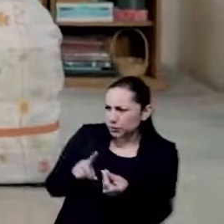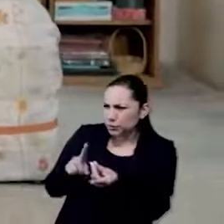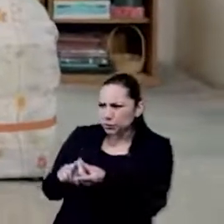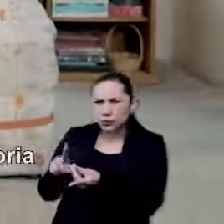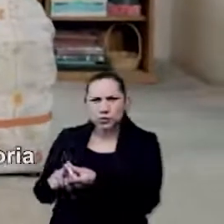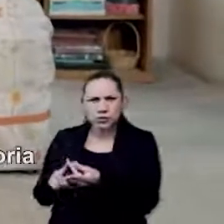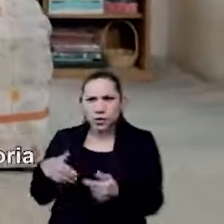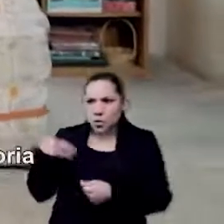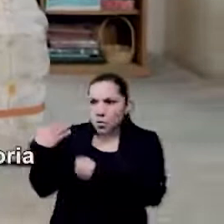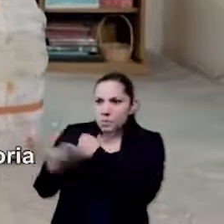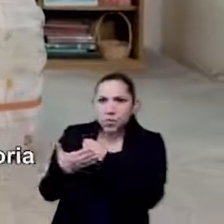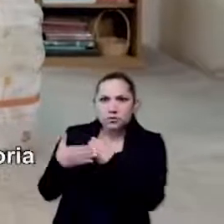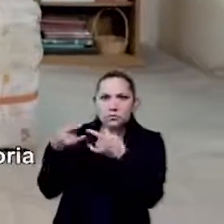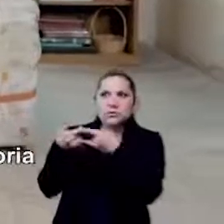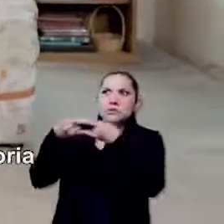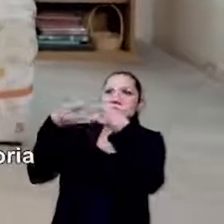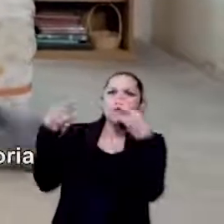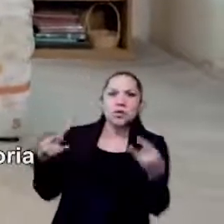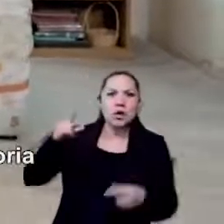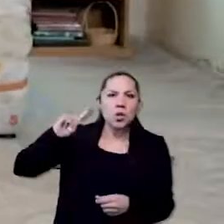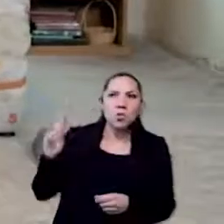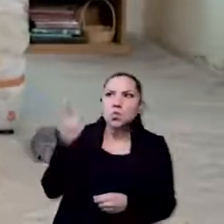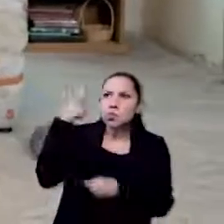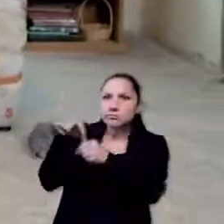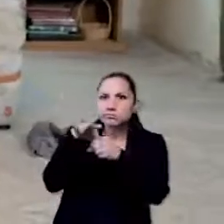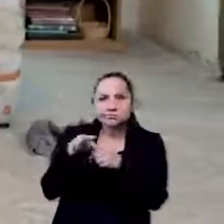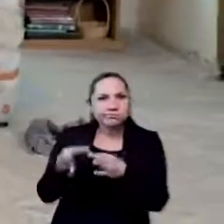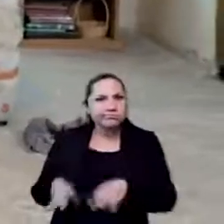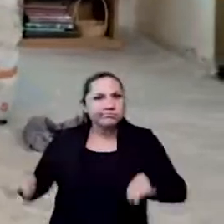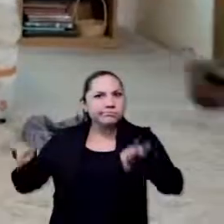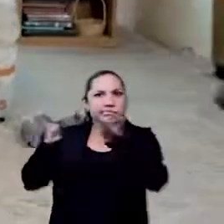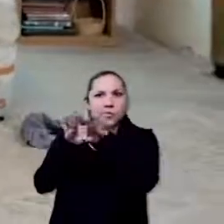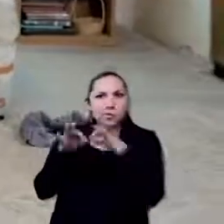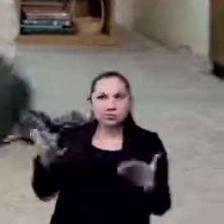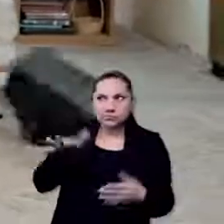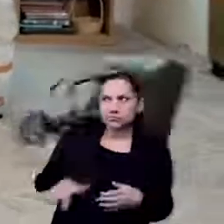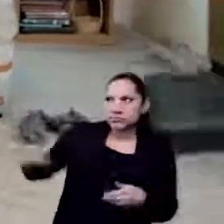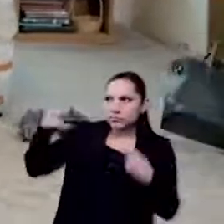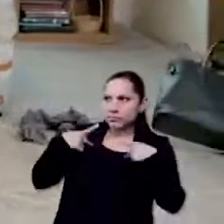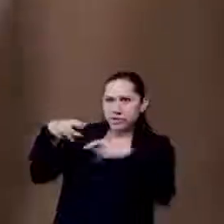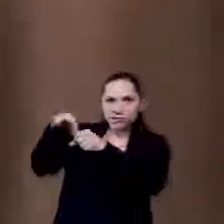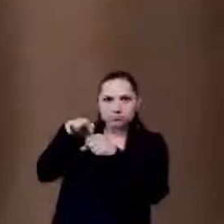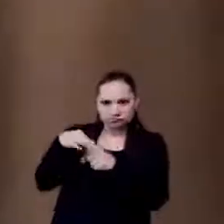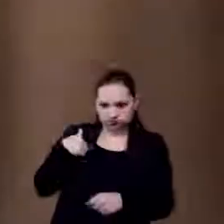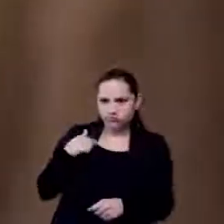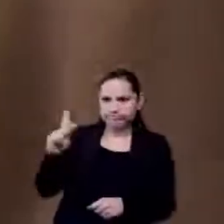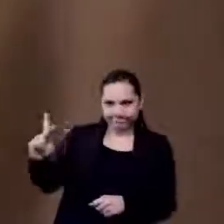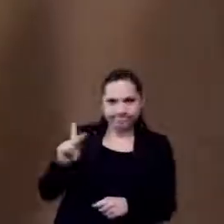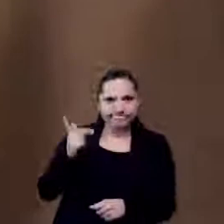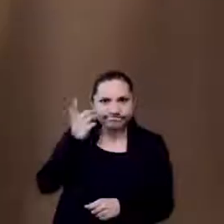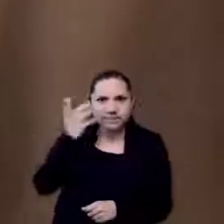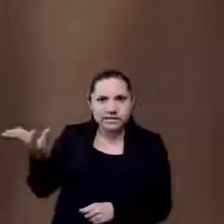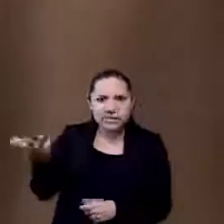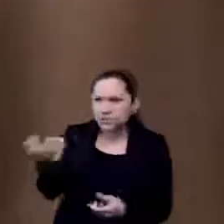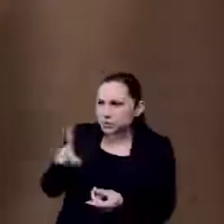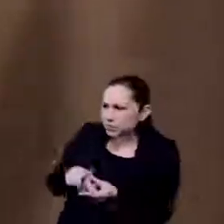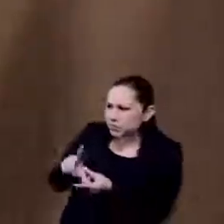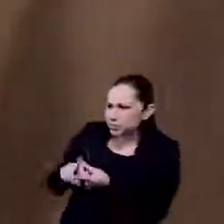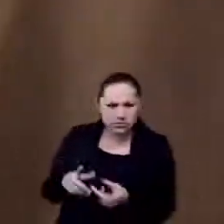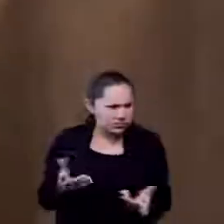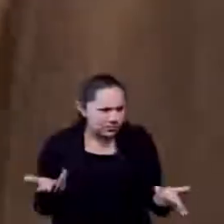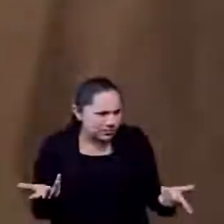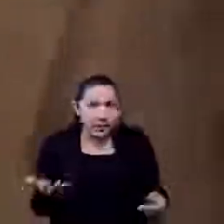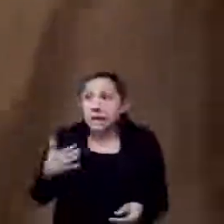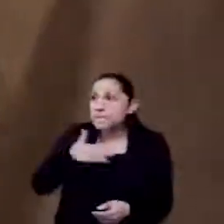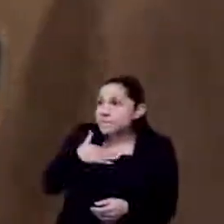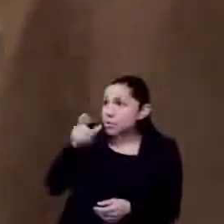¿Dónde la dejé? Justo ahora que son las elecciones más grandes de la historia. Y que como la mayoría decidí salir a votar. ¿Dónde la dejé? ¿Mamá? Ay,